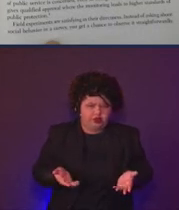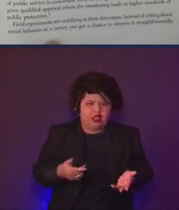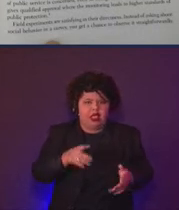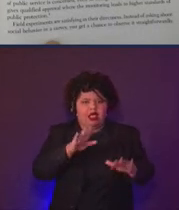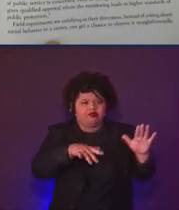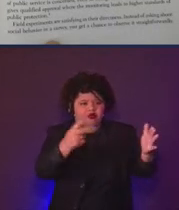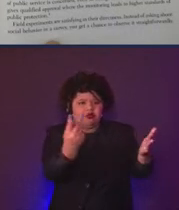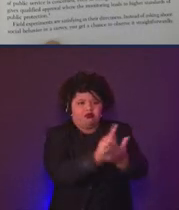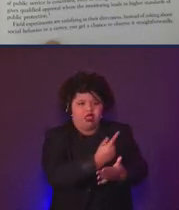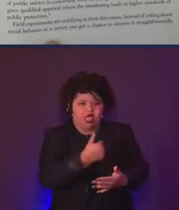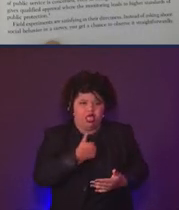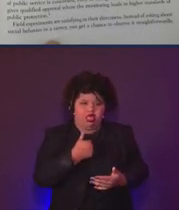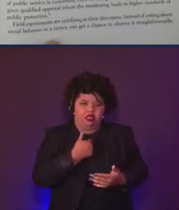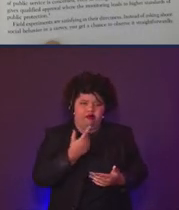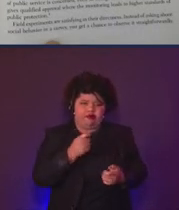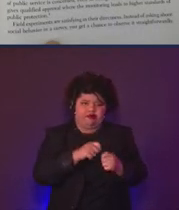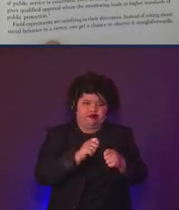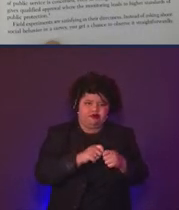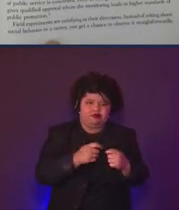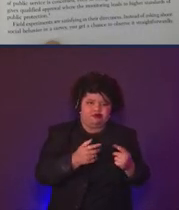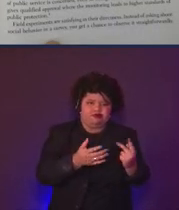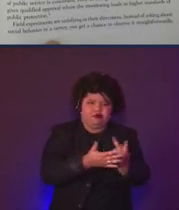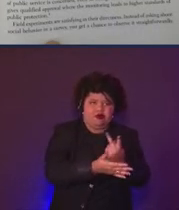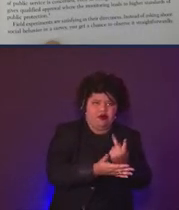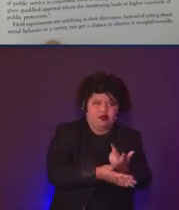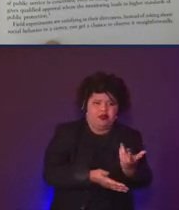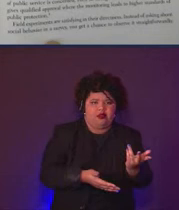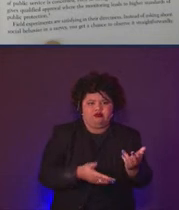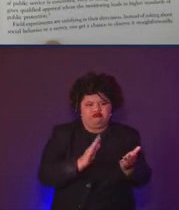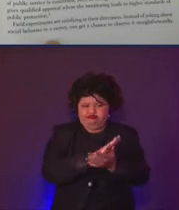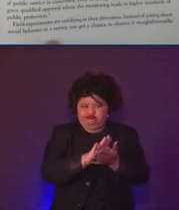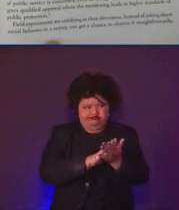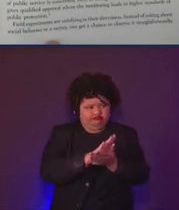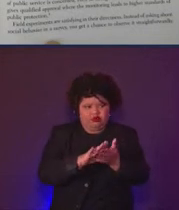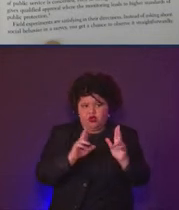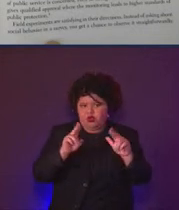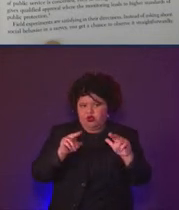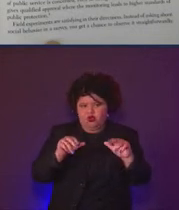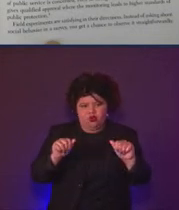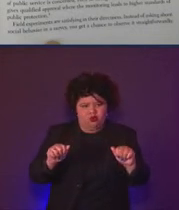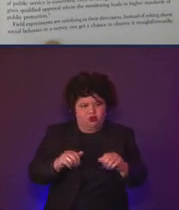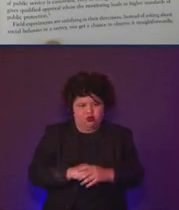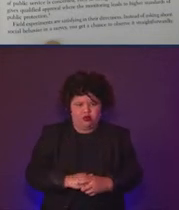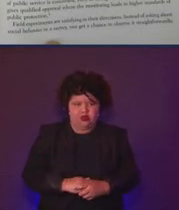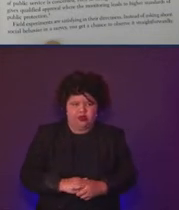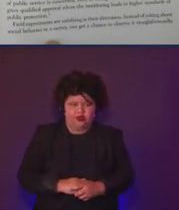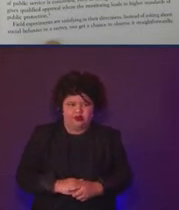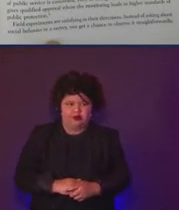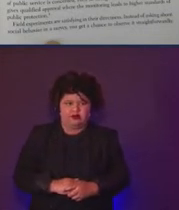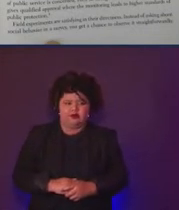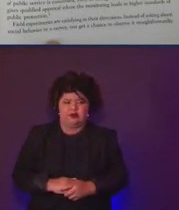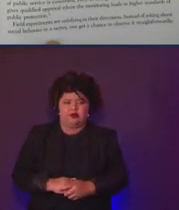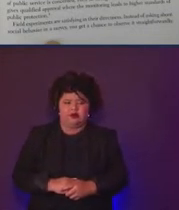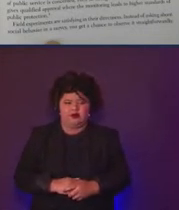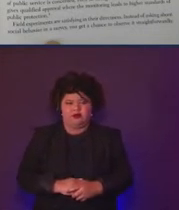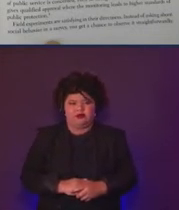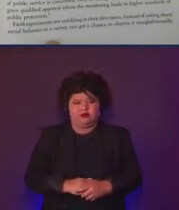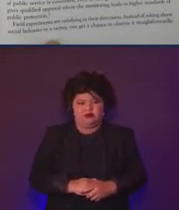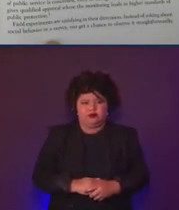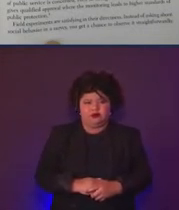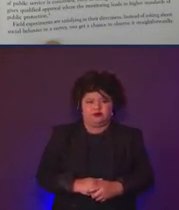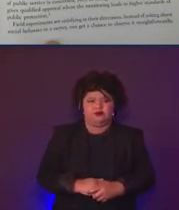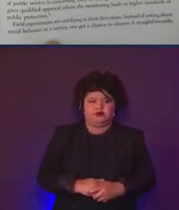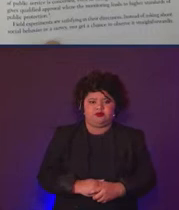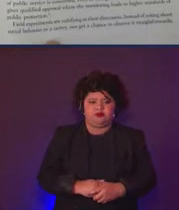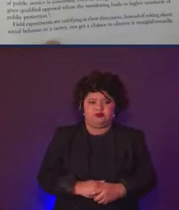paper for us to draw on and the punch cards for us to draw on, I didn't want to draw on those. I wanted to draw on the walls. And my dad didn't get mad.